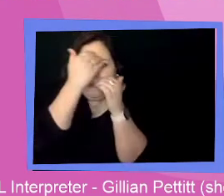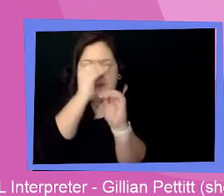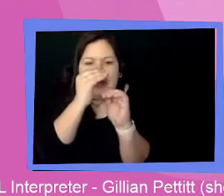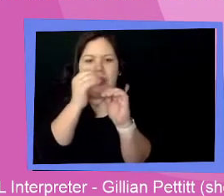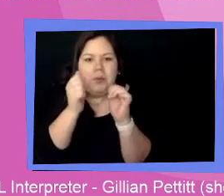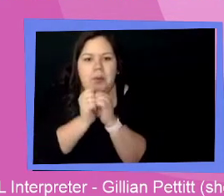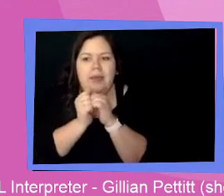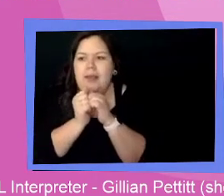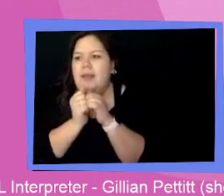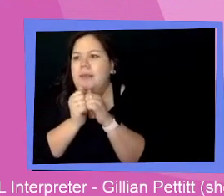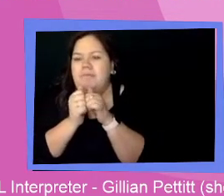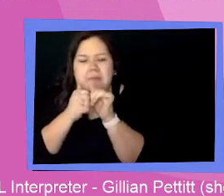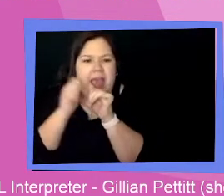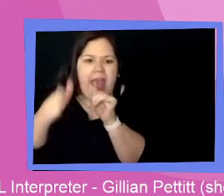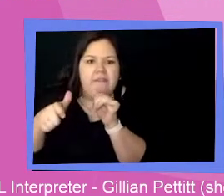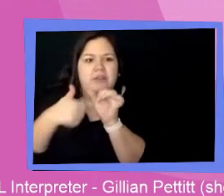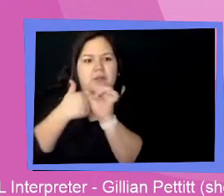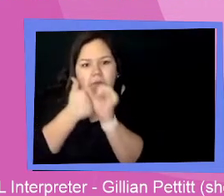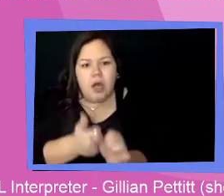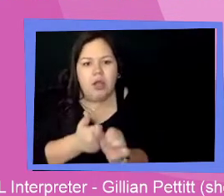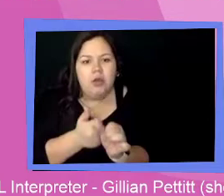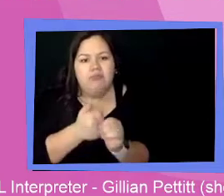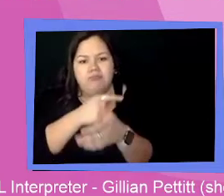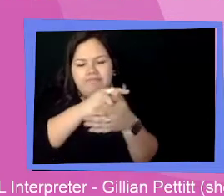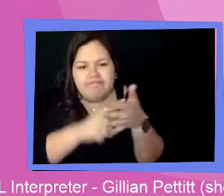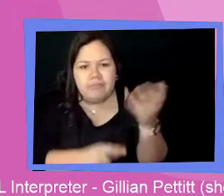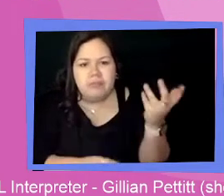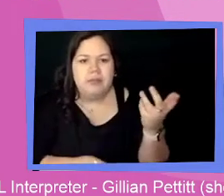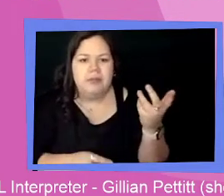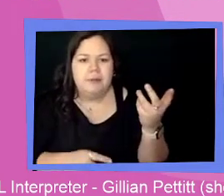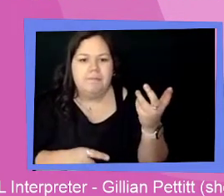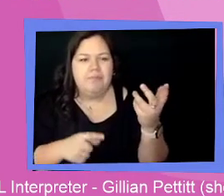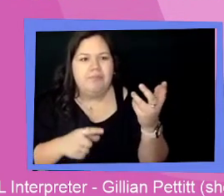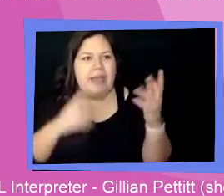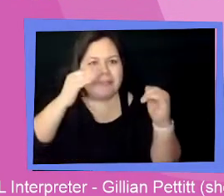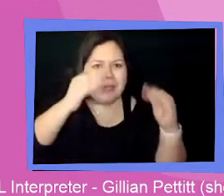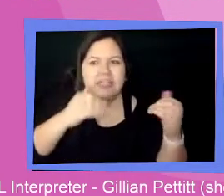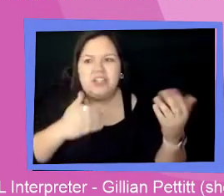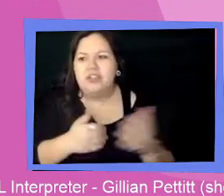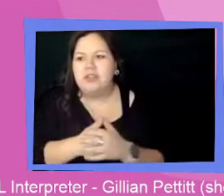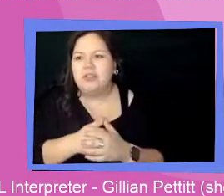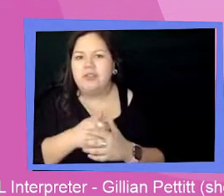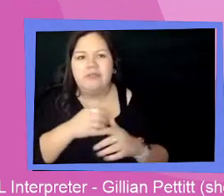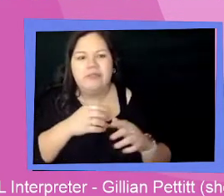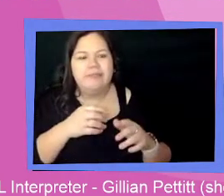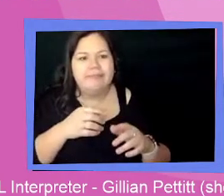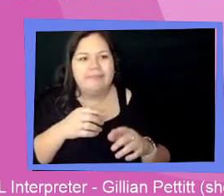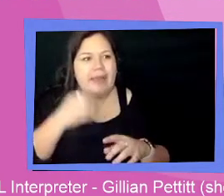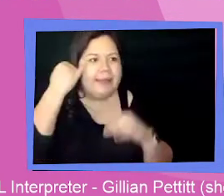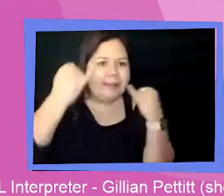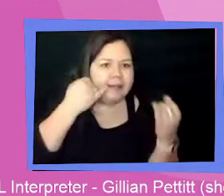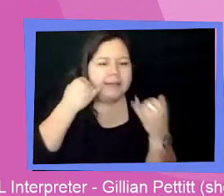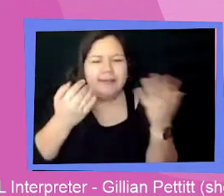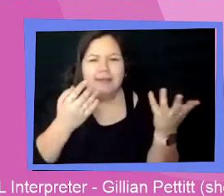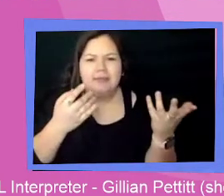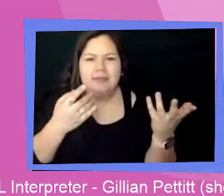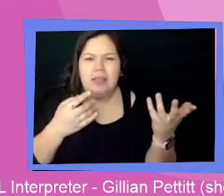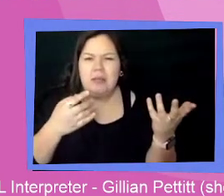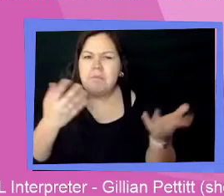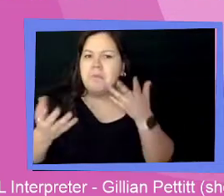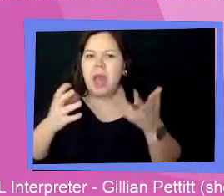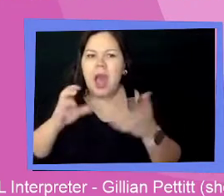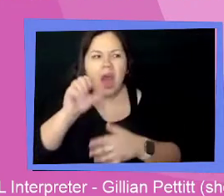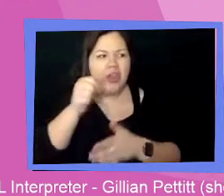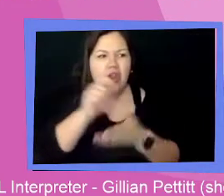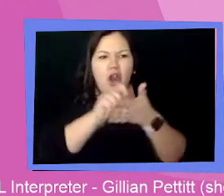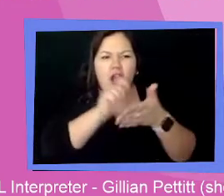to certain, I don't know, tropes or expectations in maybe some ways that other